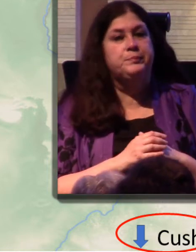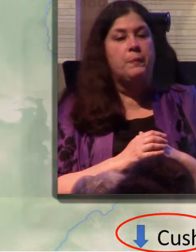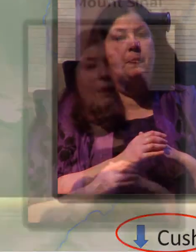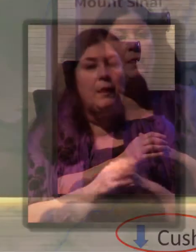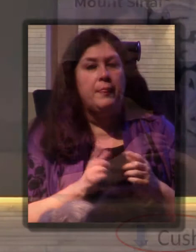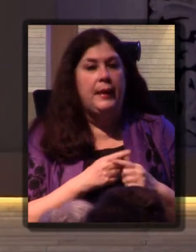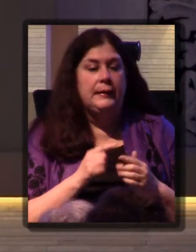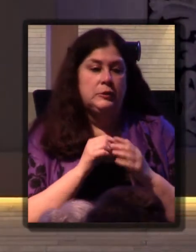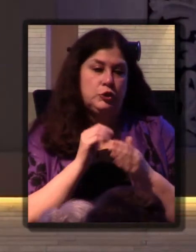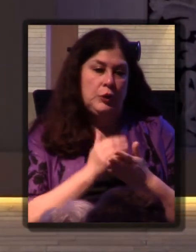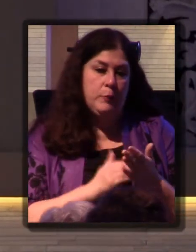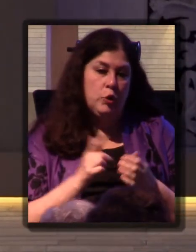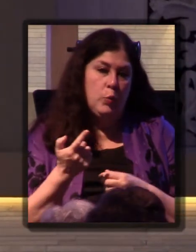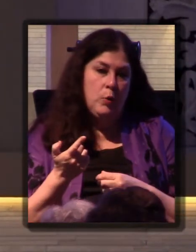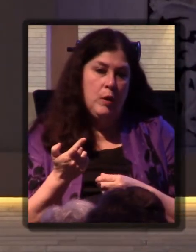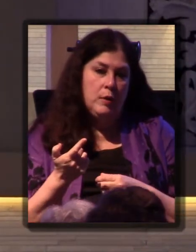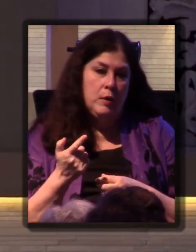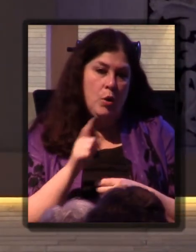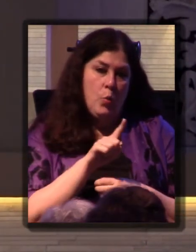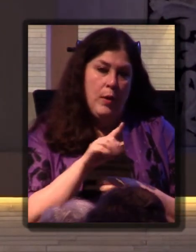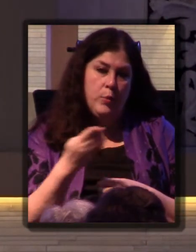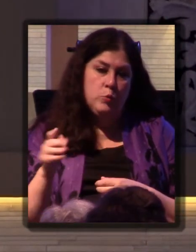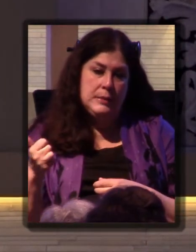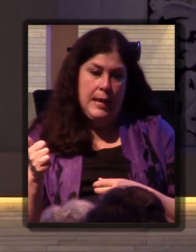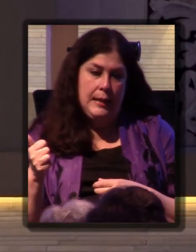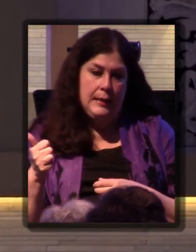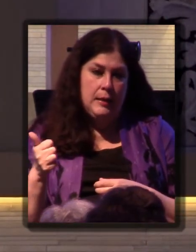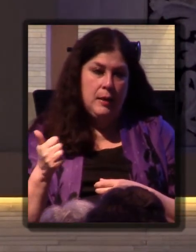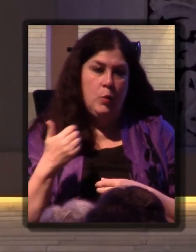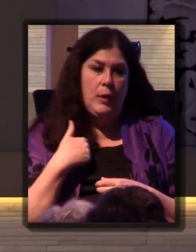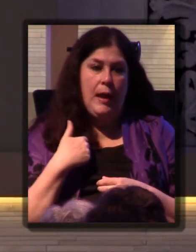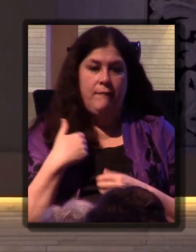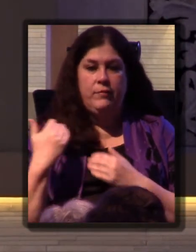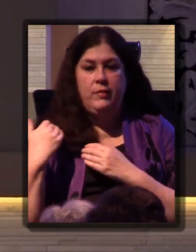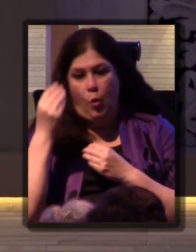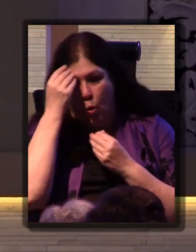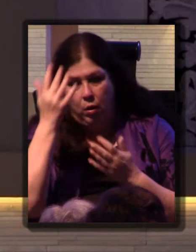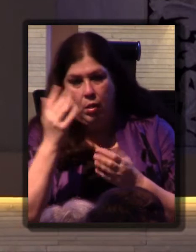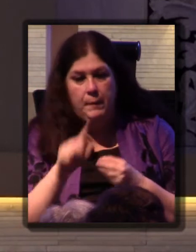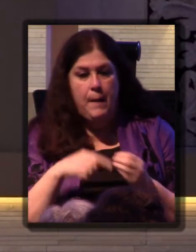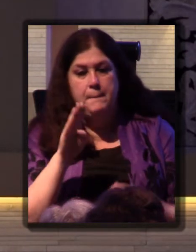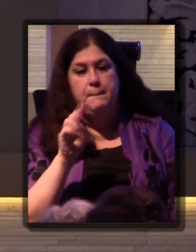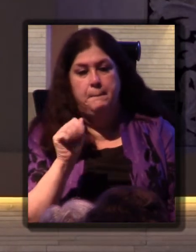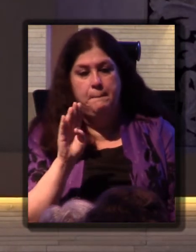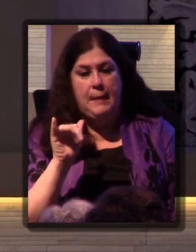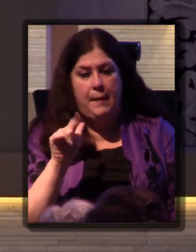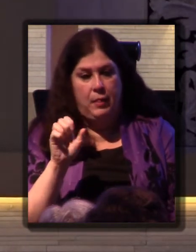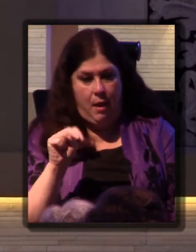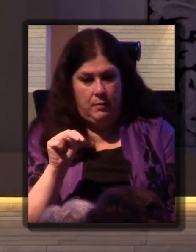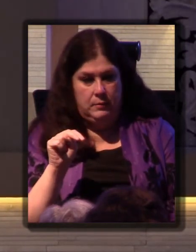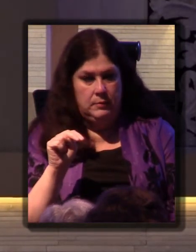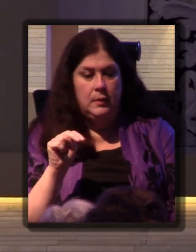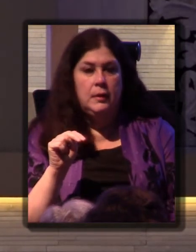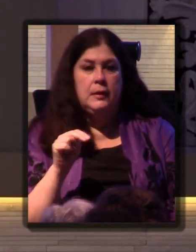on in chapter 21, verses 1 through 10, and we have the oracle regarding Babylon.